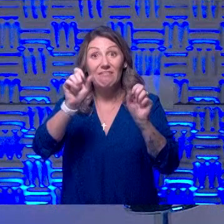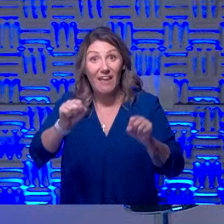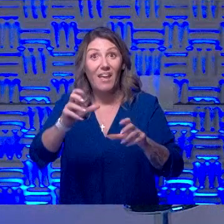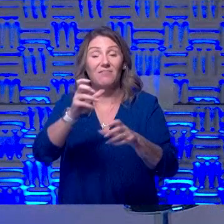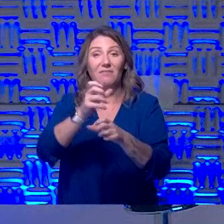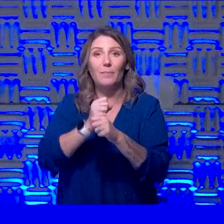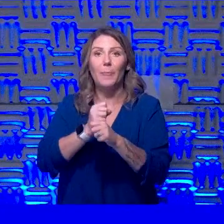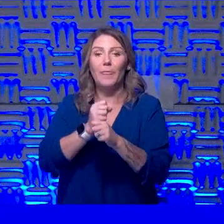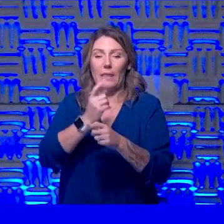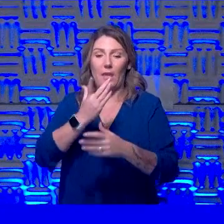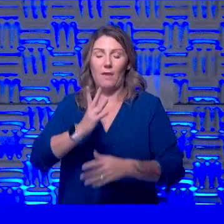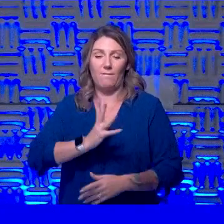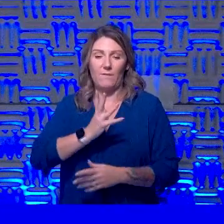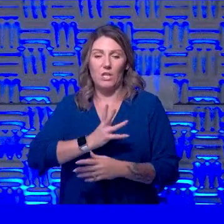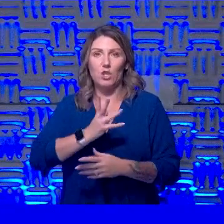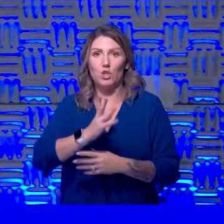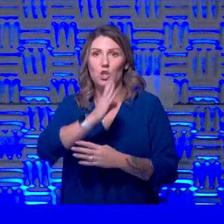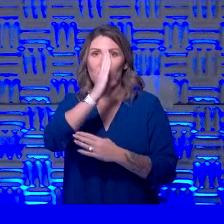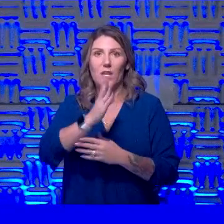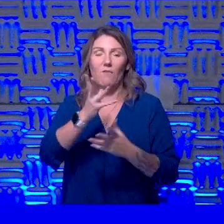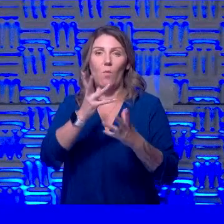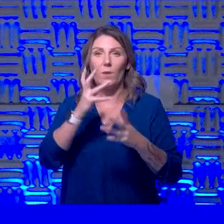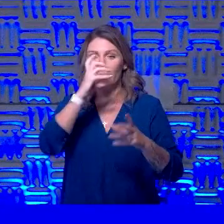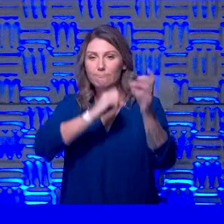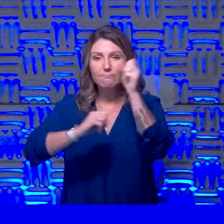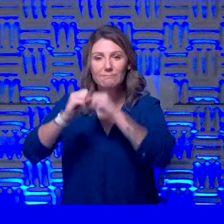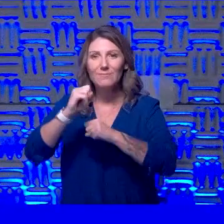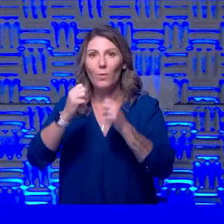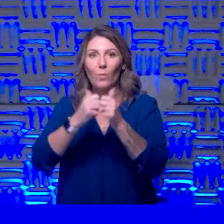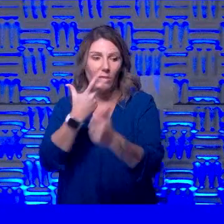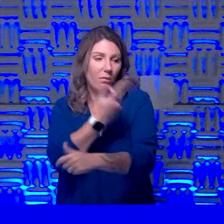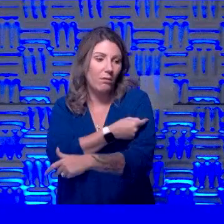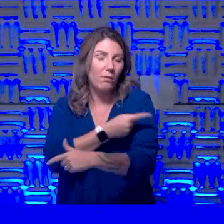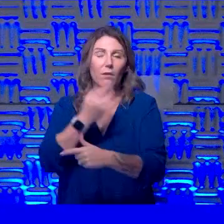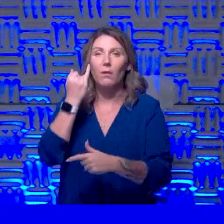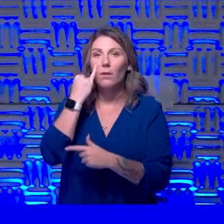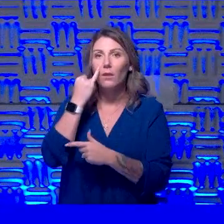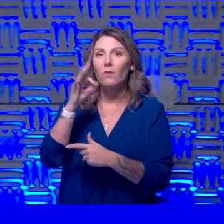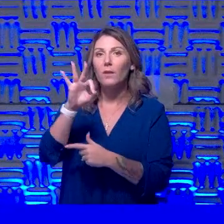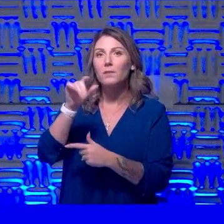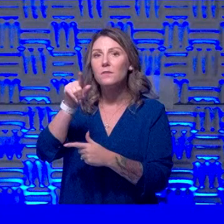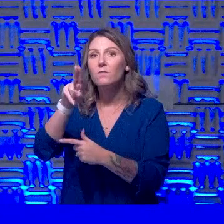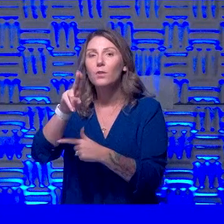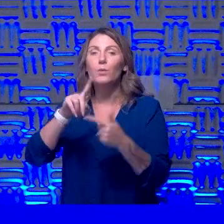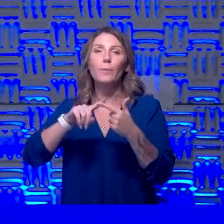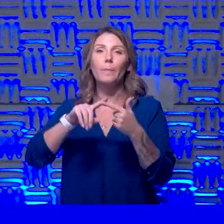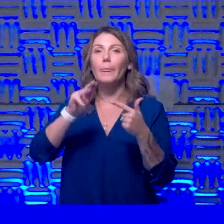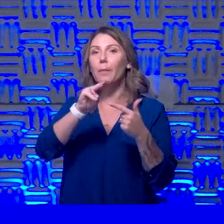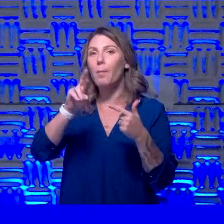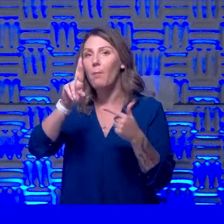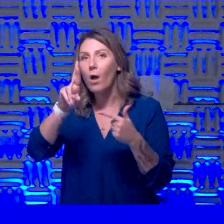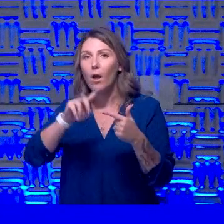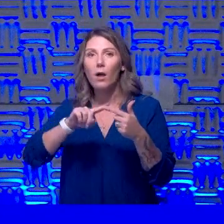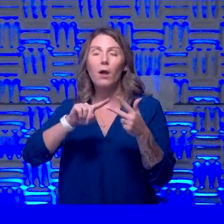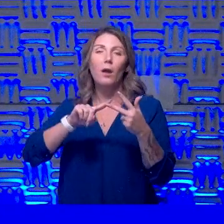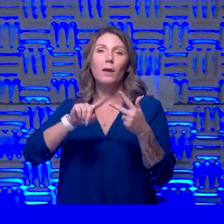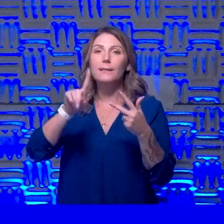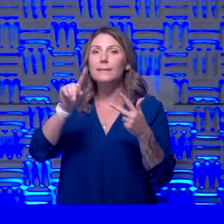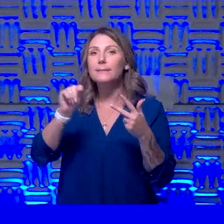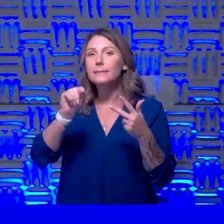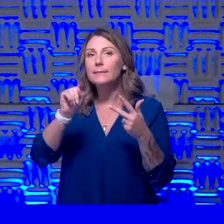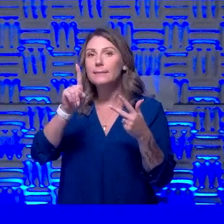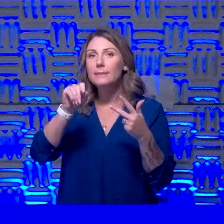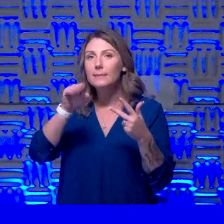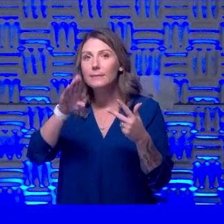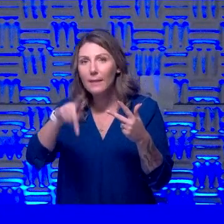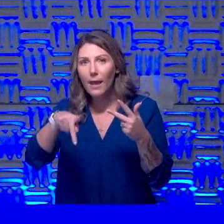stance is we never want to miss an opportunity to vaccinate, whether that's influenza, MMR, Tdap, tetanus. So